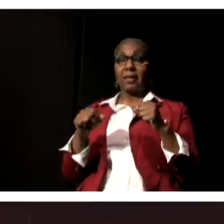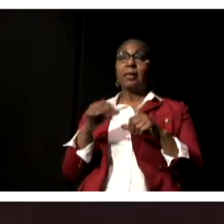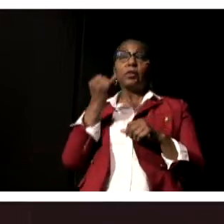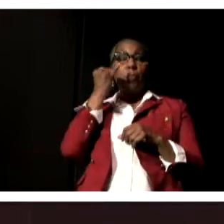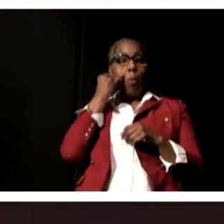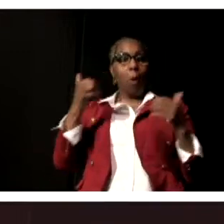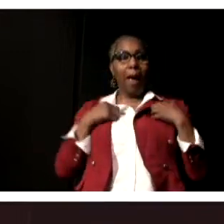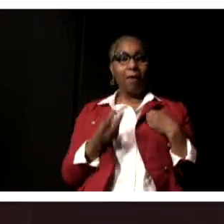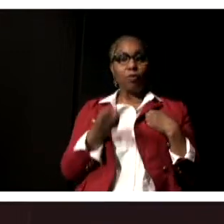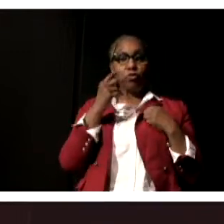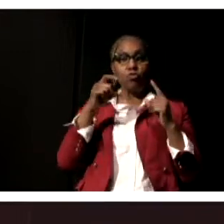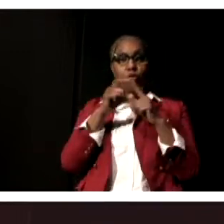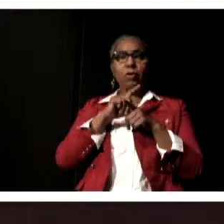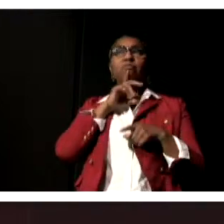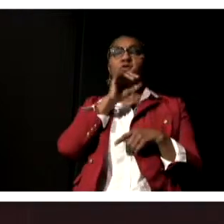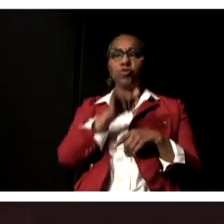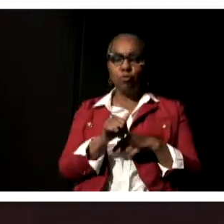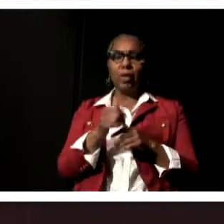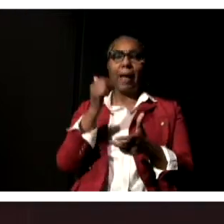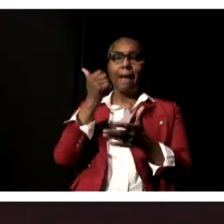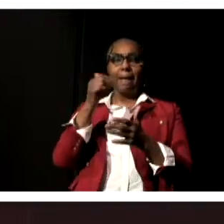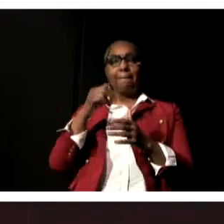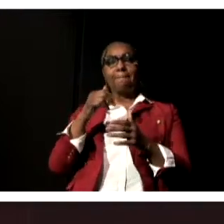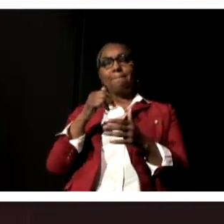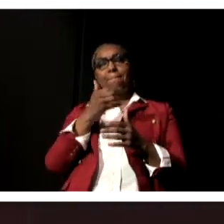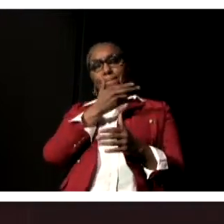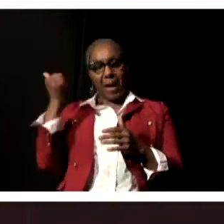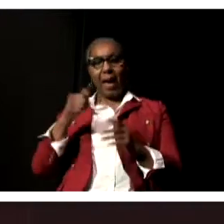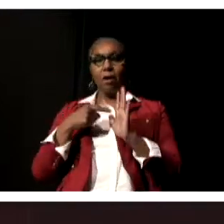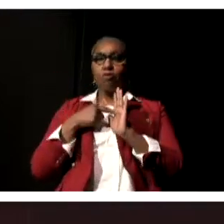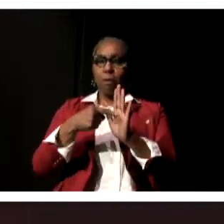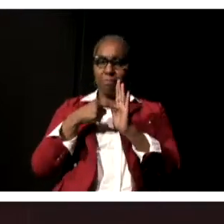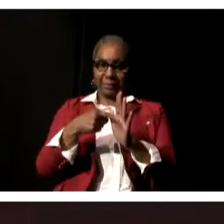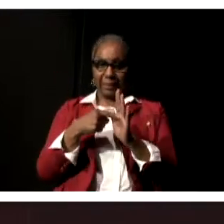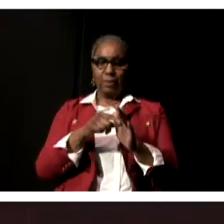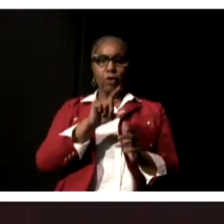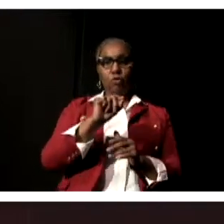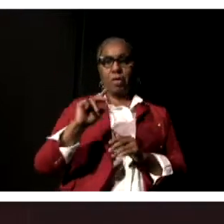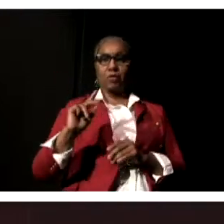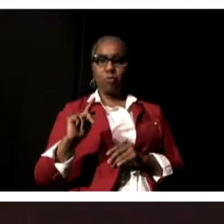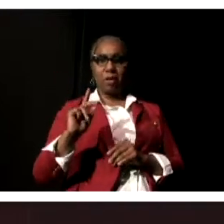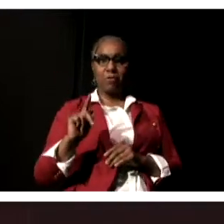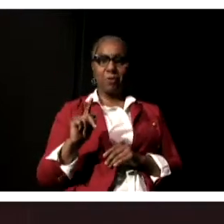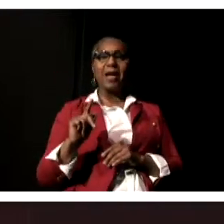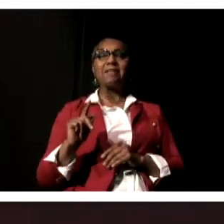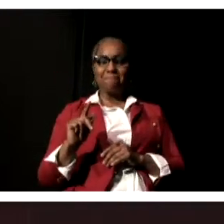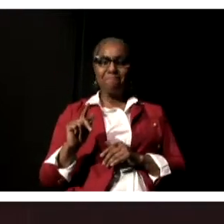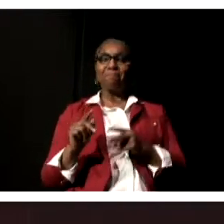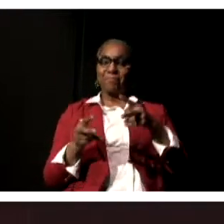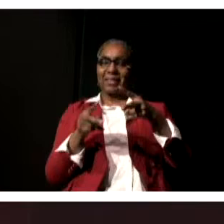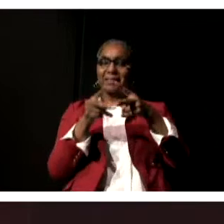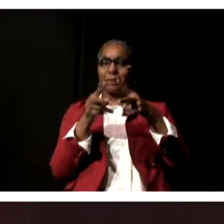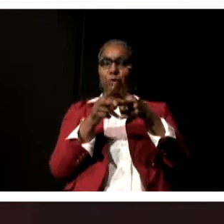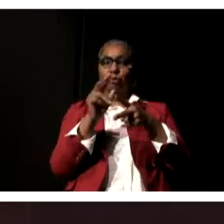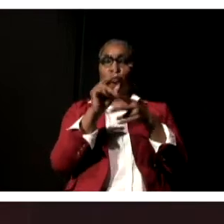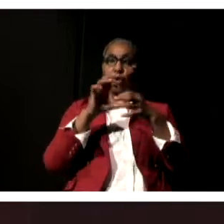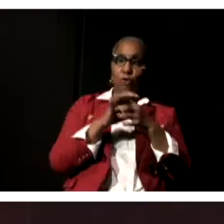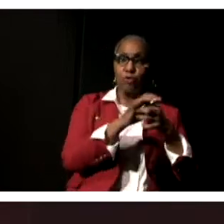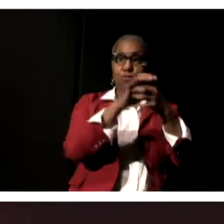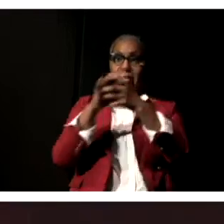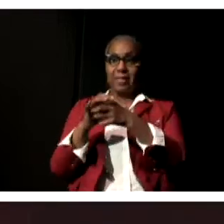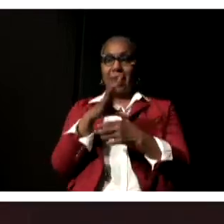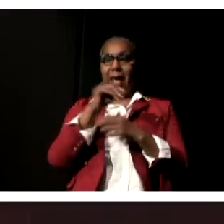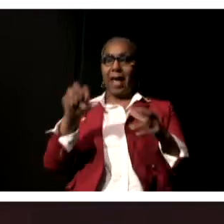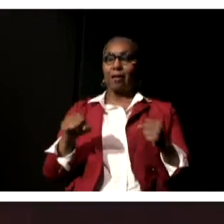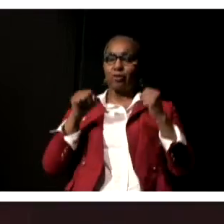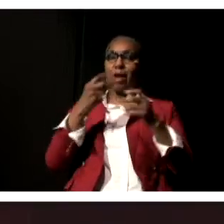words that truly best represent 2023, there are unity and strength.